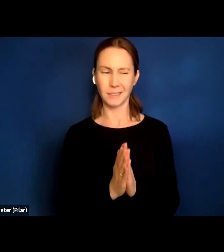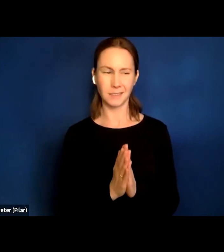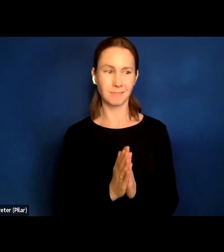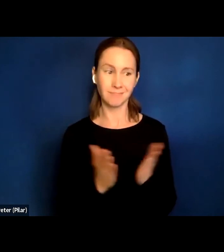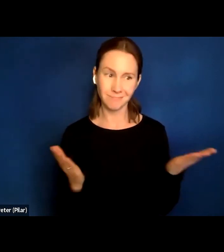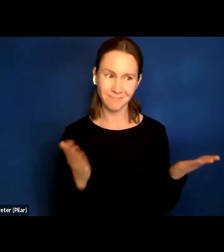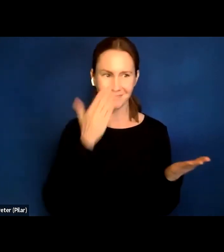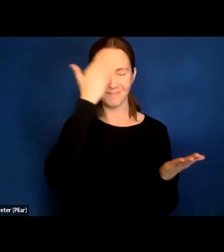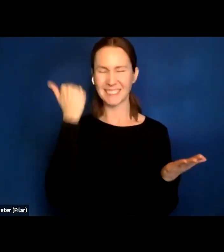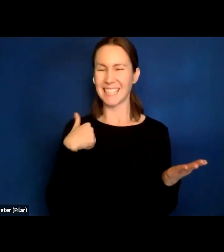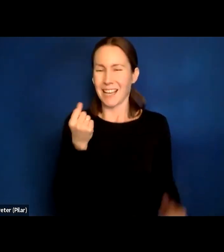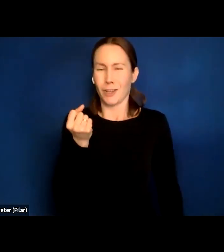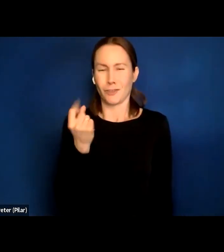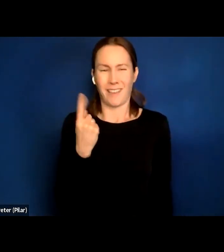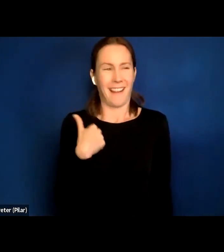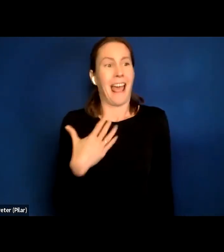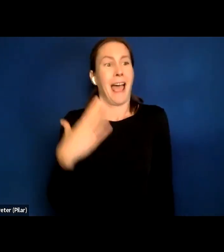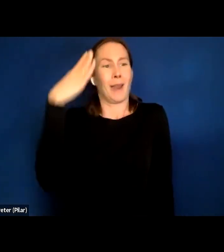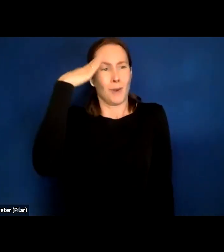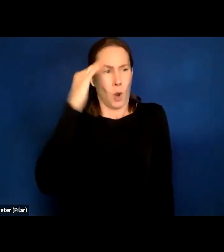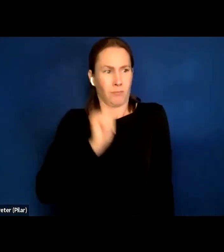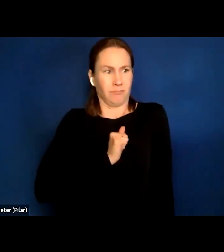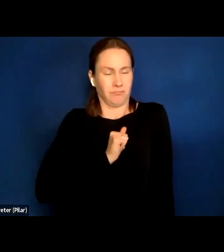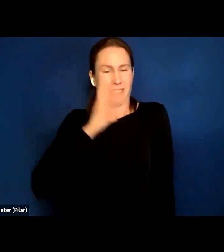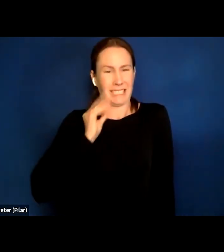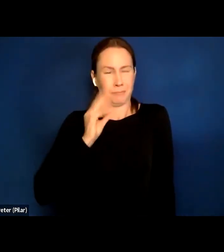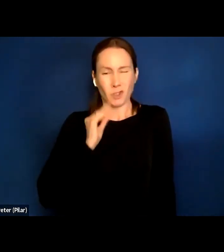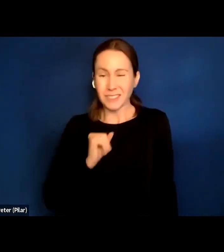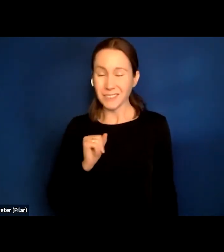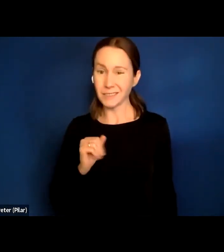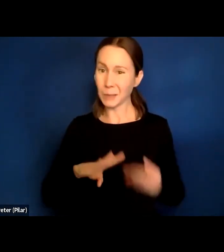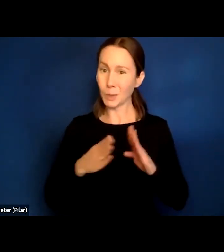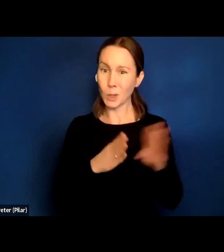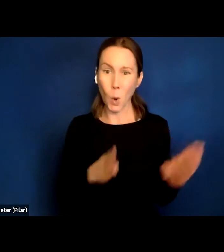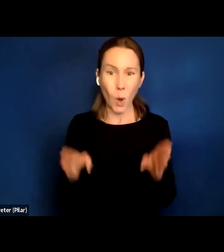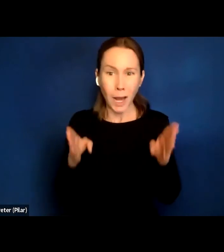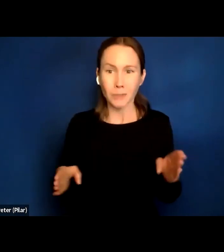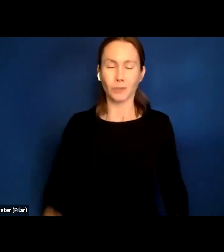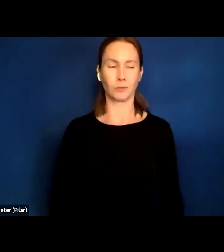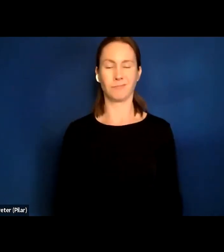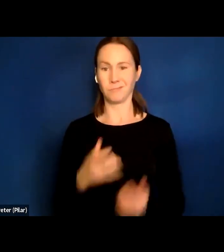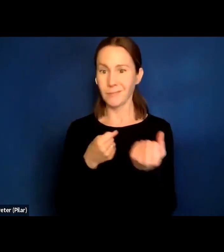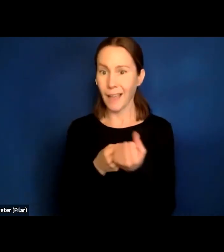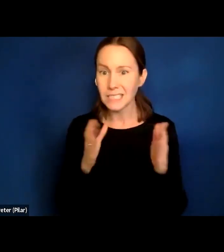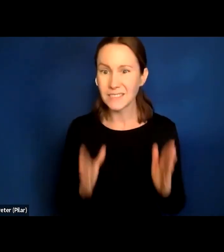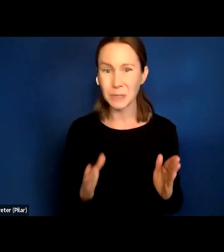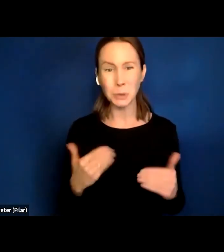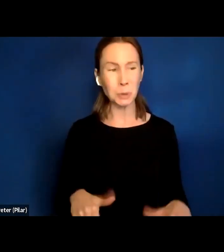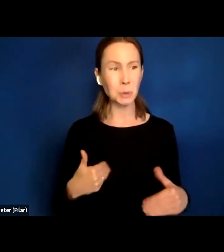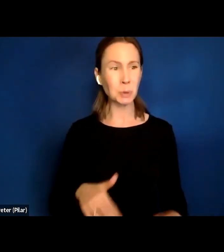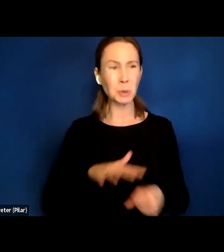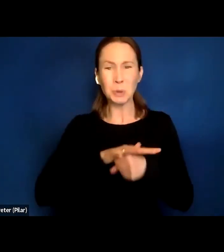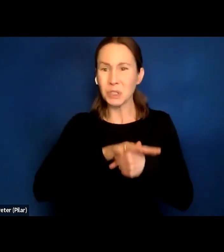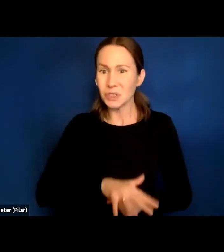I understand and know firsthand as a community organizer and as an activist, the stress of trying